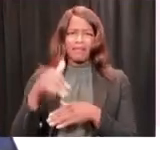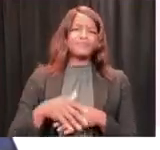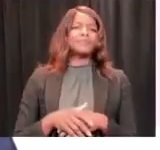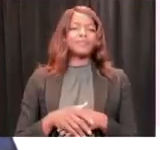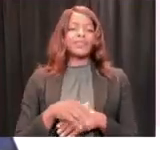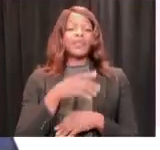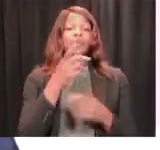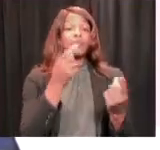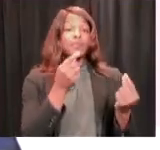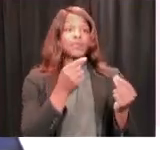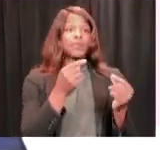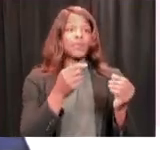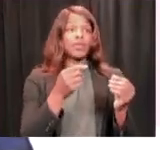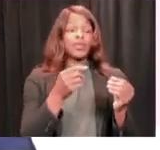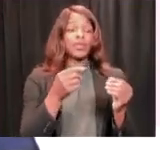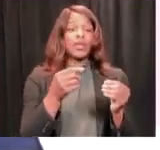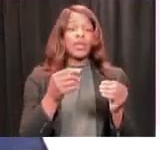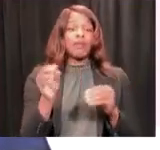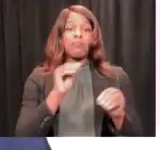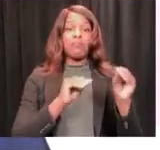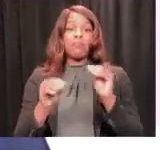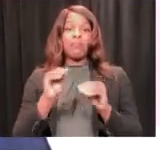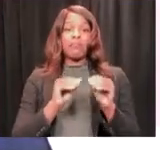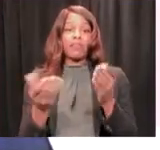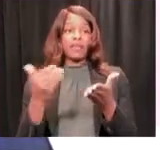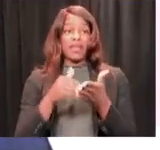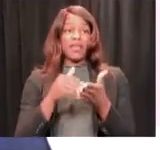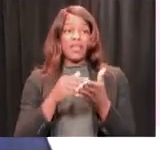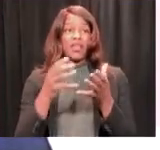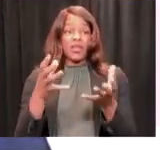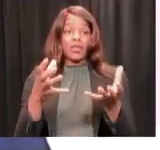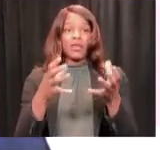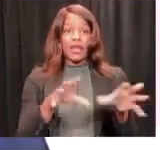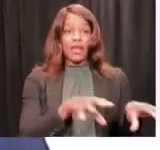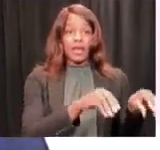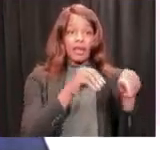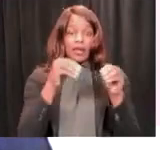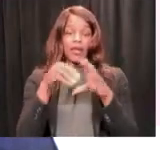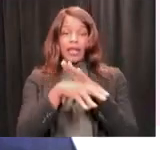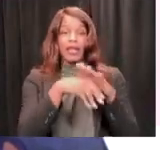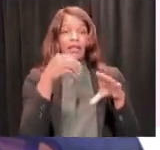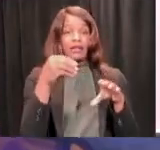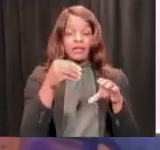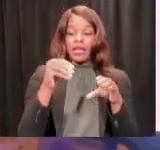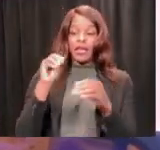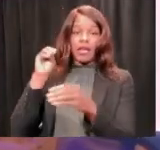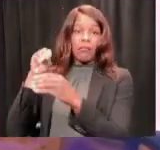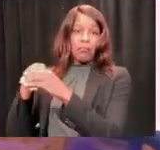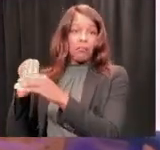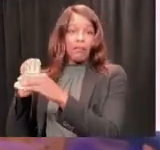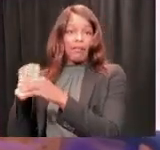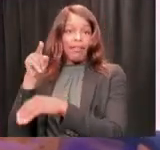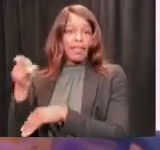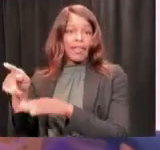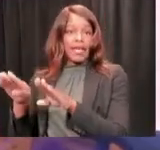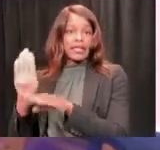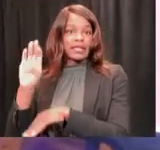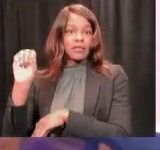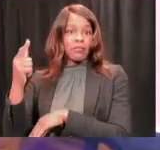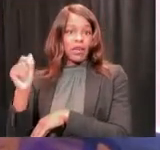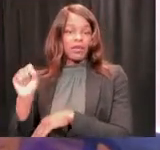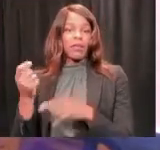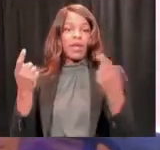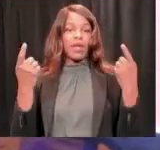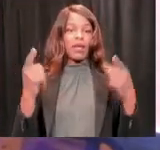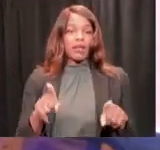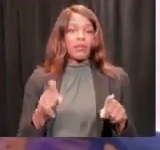you can do is repack your bags. He said, sir, if you're willing to take some out of this bag and put some in this bag, then what will happen is